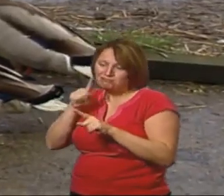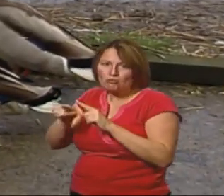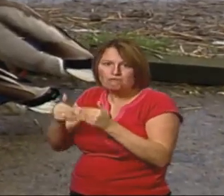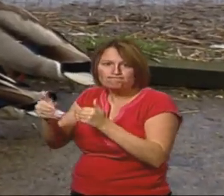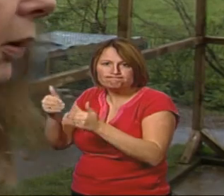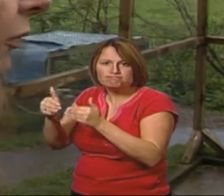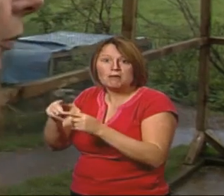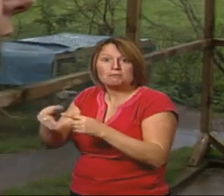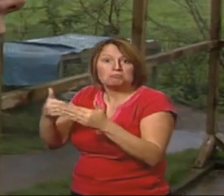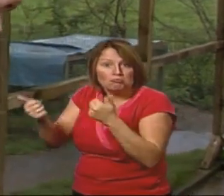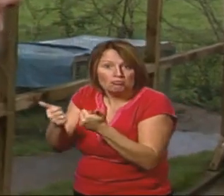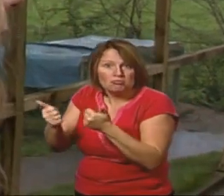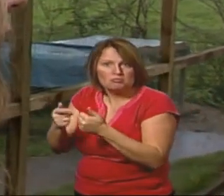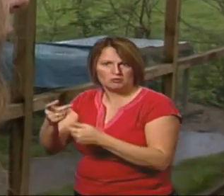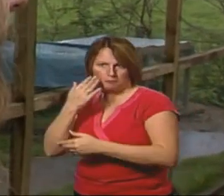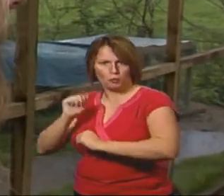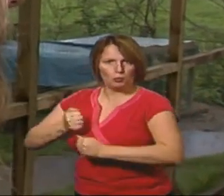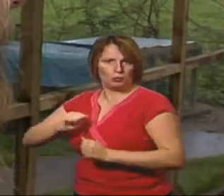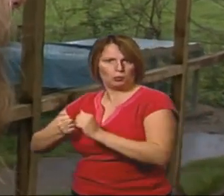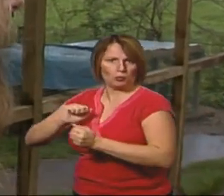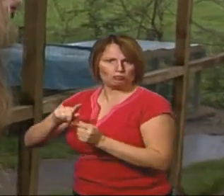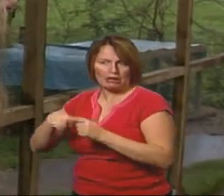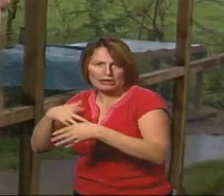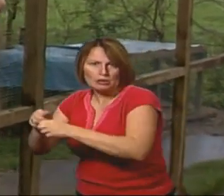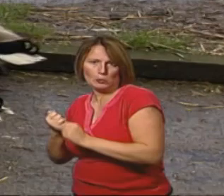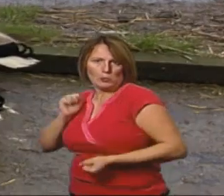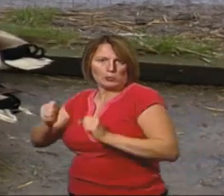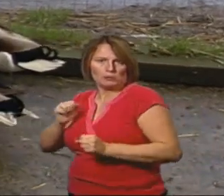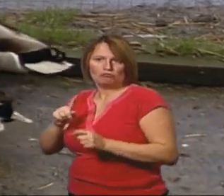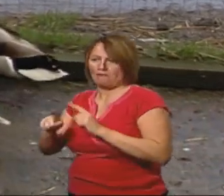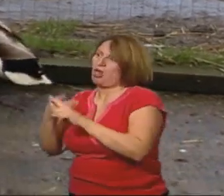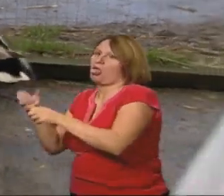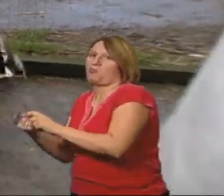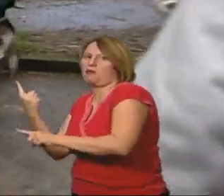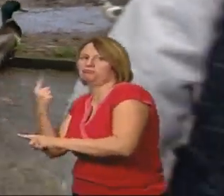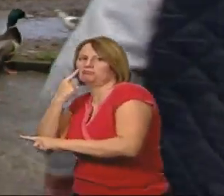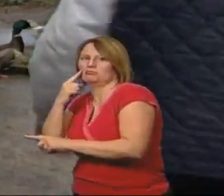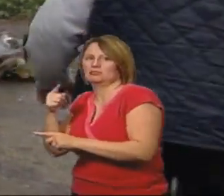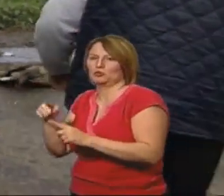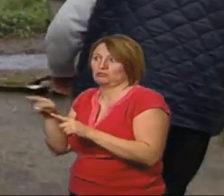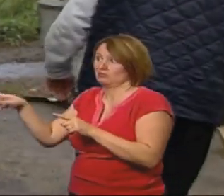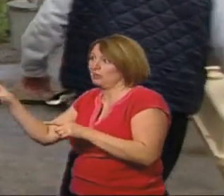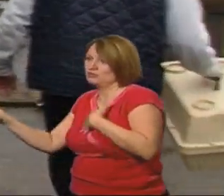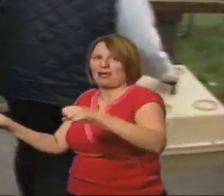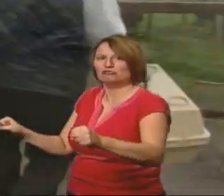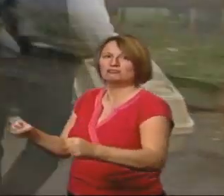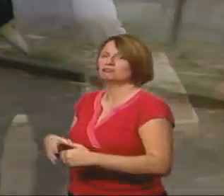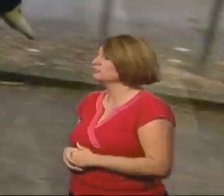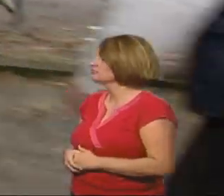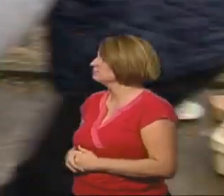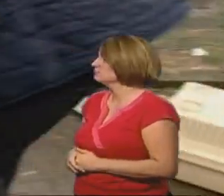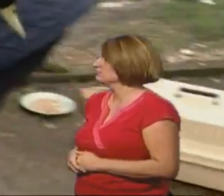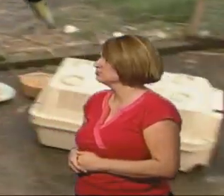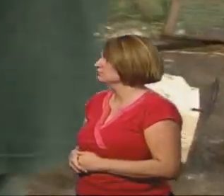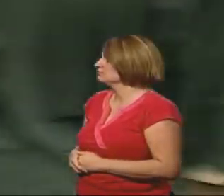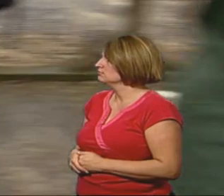he? I mean, Oh, he was yeah. pretty swift when he He tried took to some catch catching, him. the little monkey, yeah. I was going to say, do you want Just to go like for that. one and I go for the other?